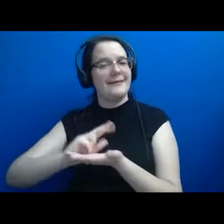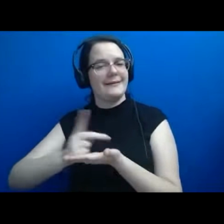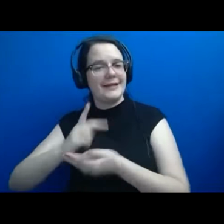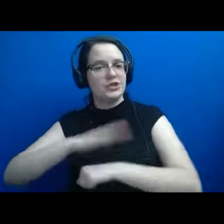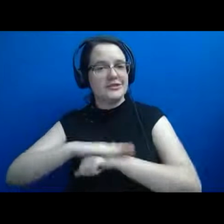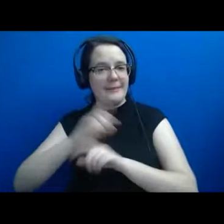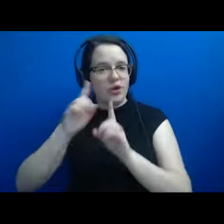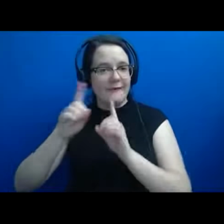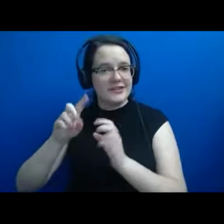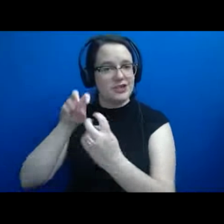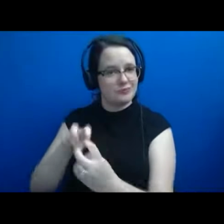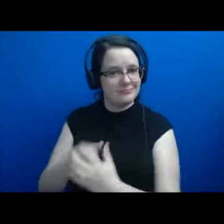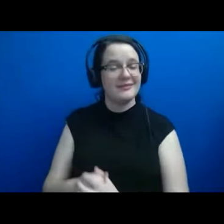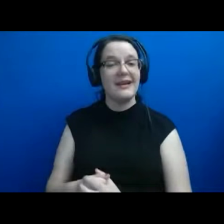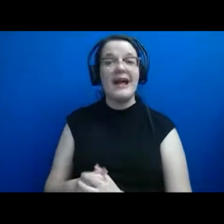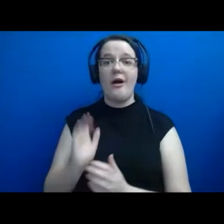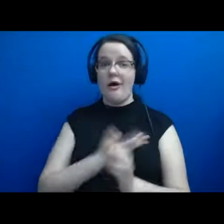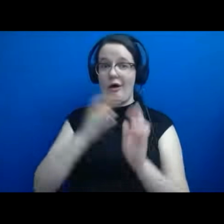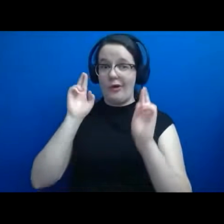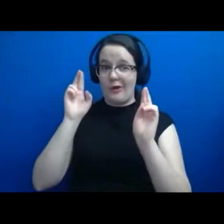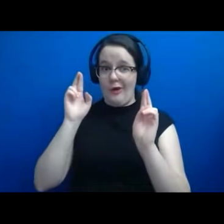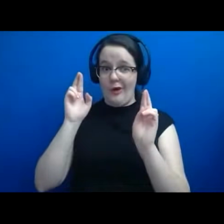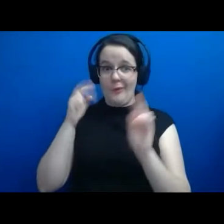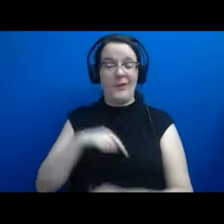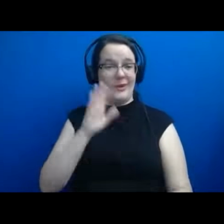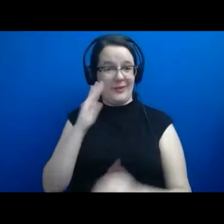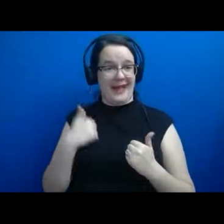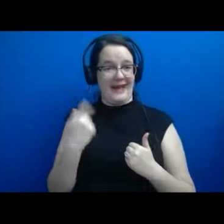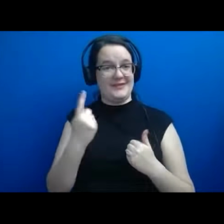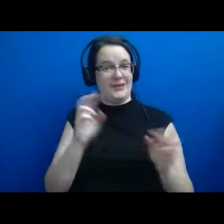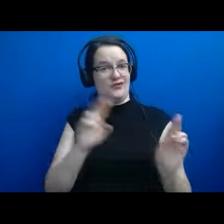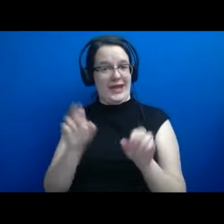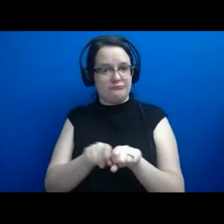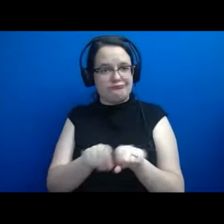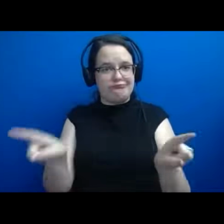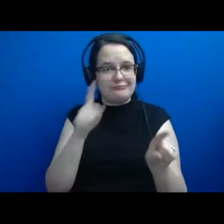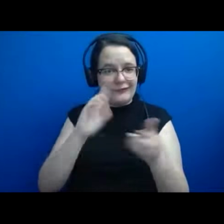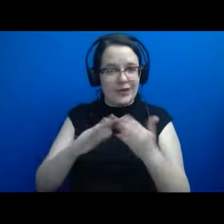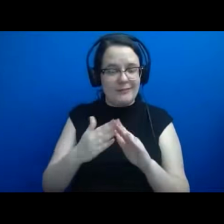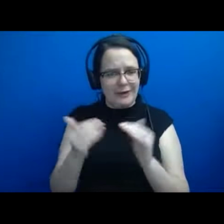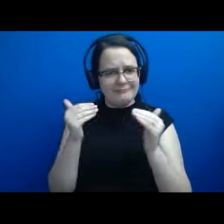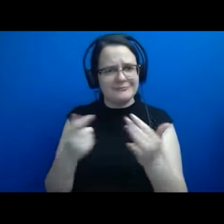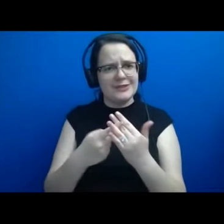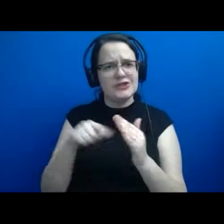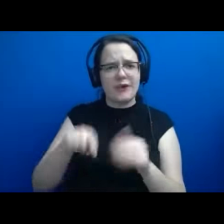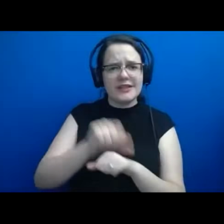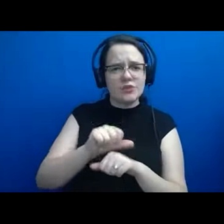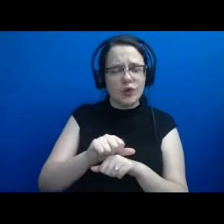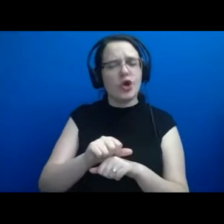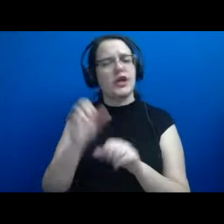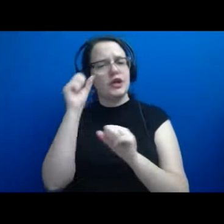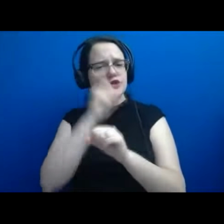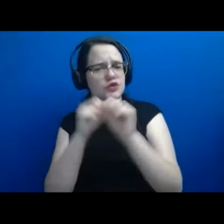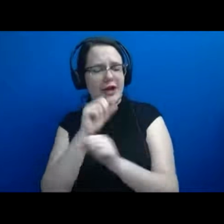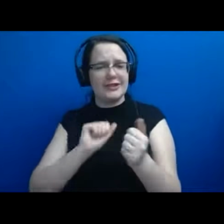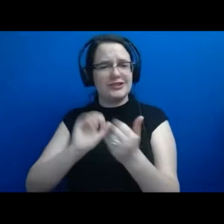have something ready to launch to the community to kickstart this work and those tactics and strategies we talk about tonight